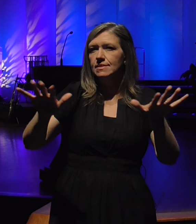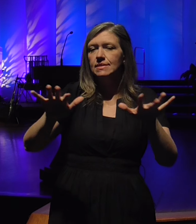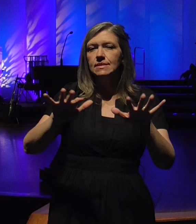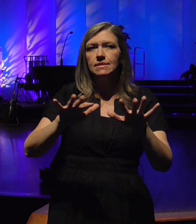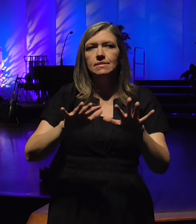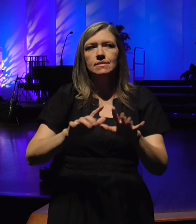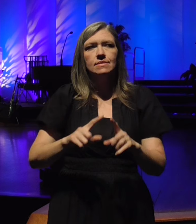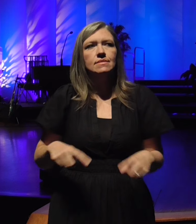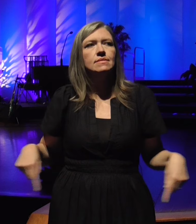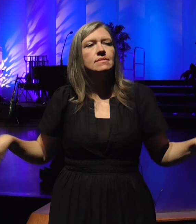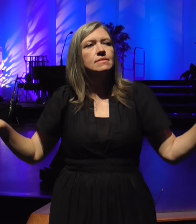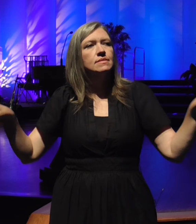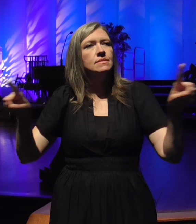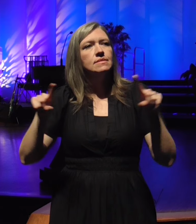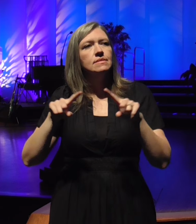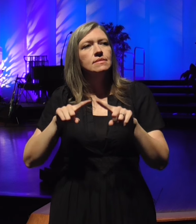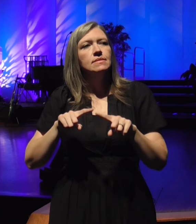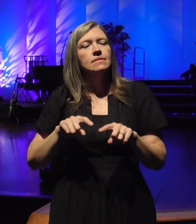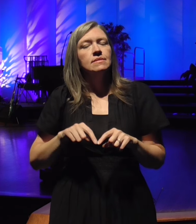wash